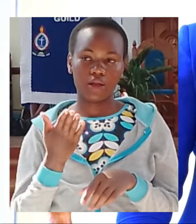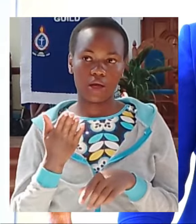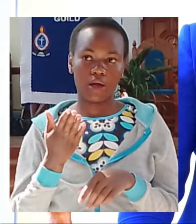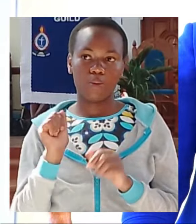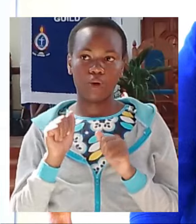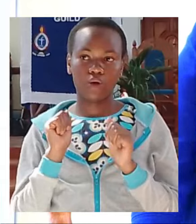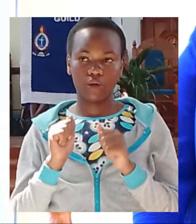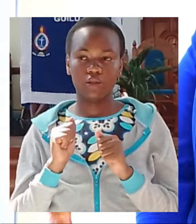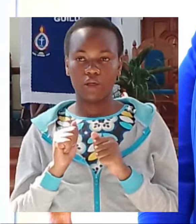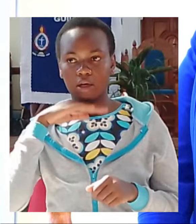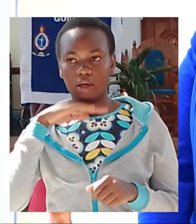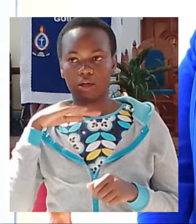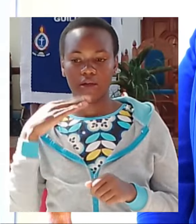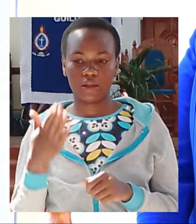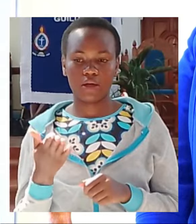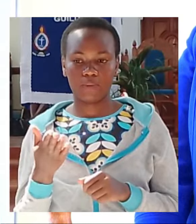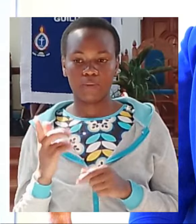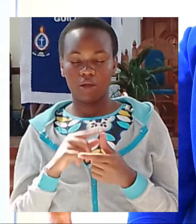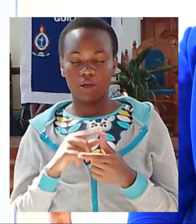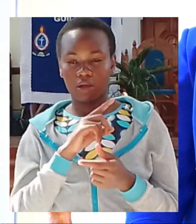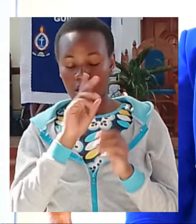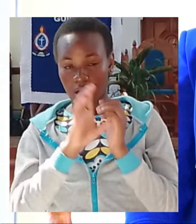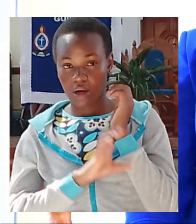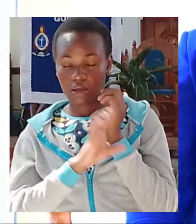are committing suicide in this country.